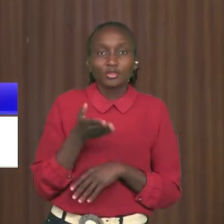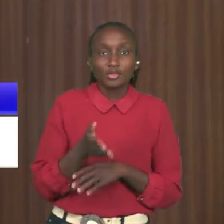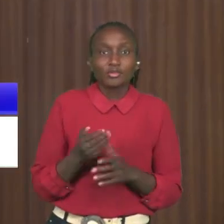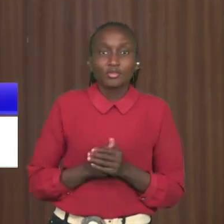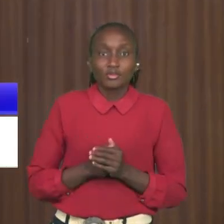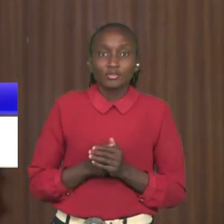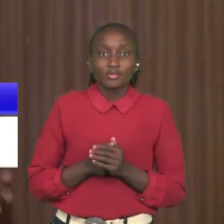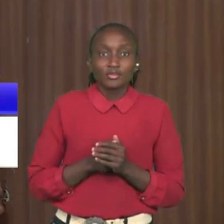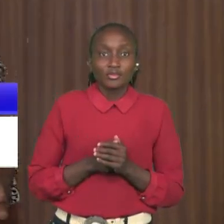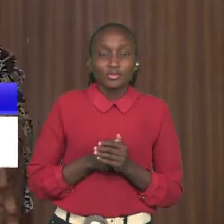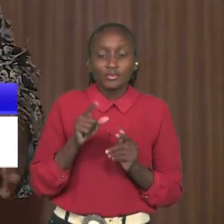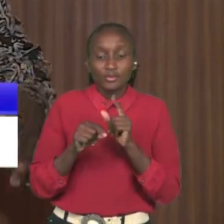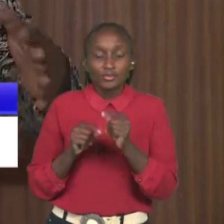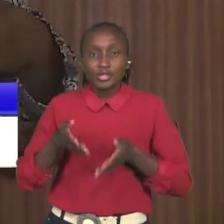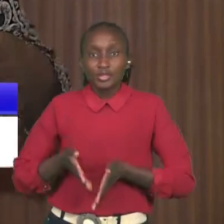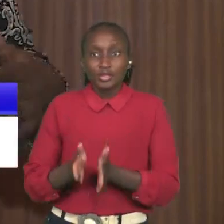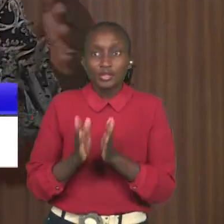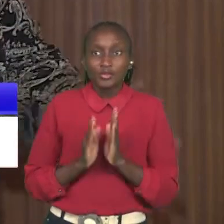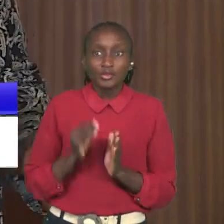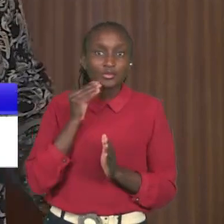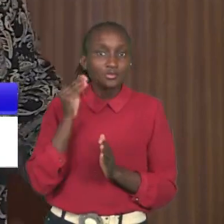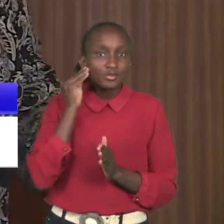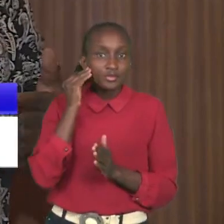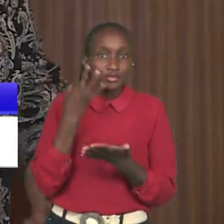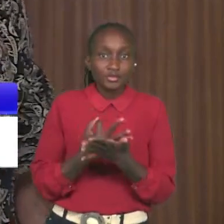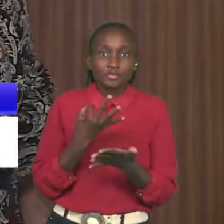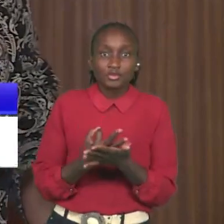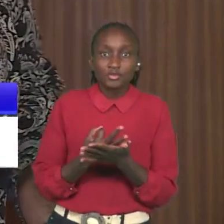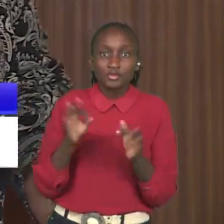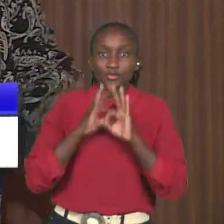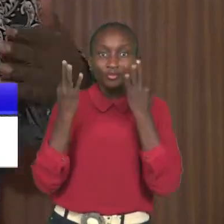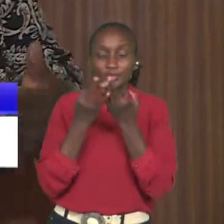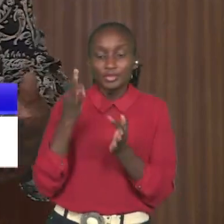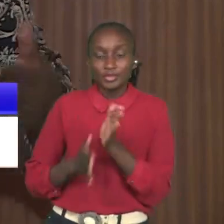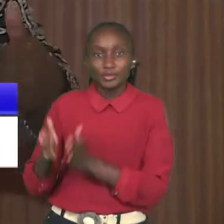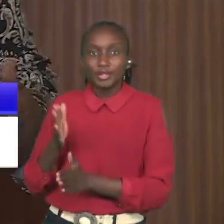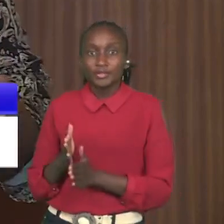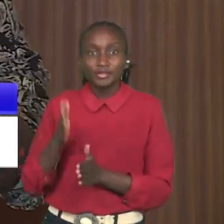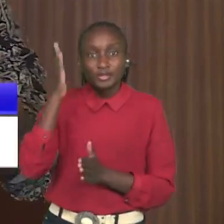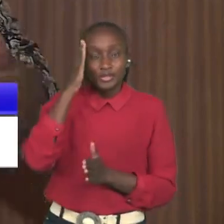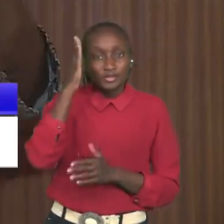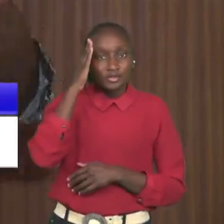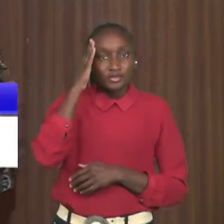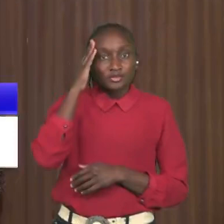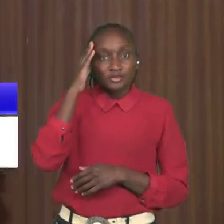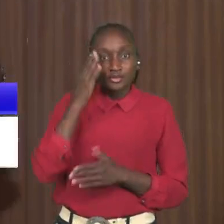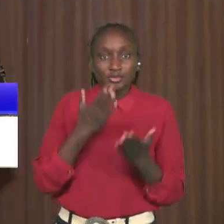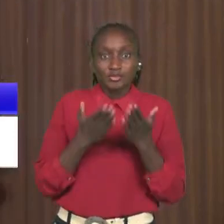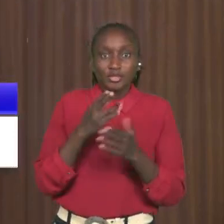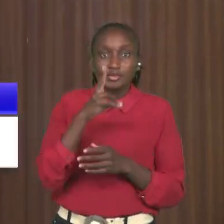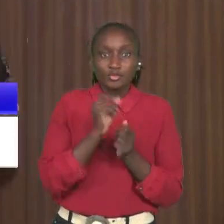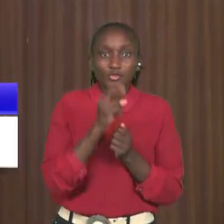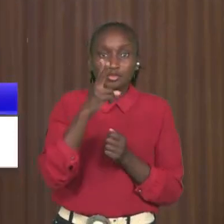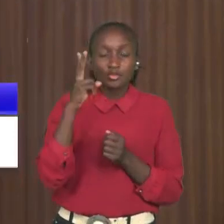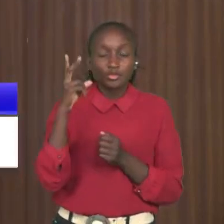as we just find a way of domestic financing for family planning, I know somewhere in maybe